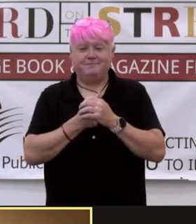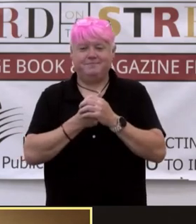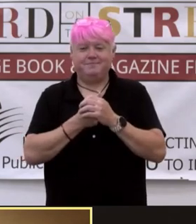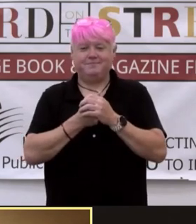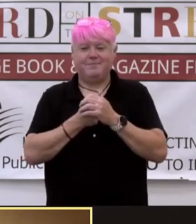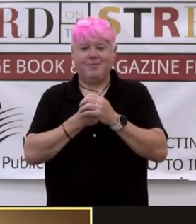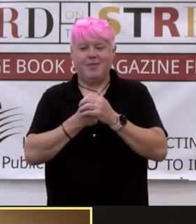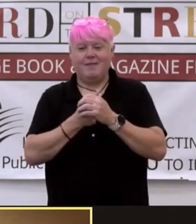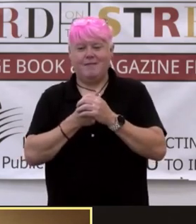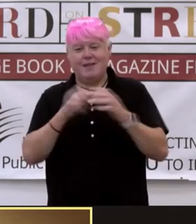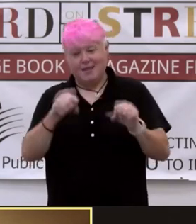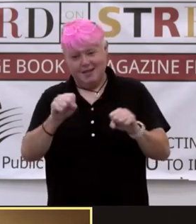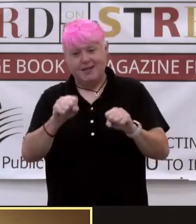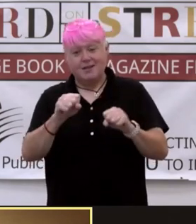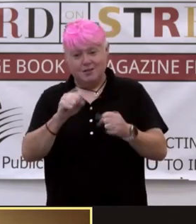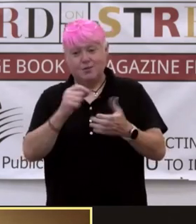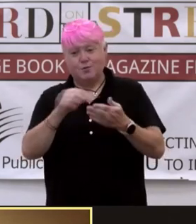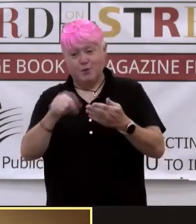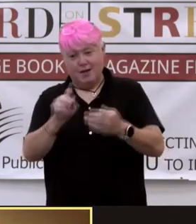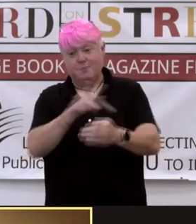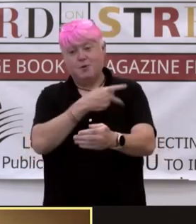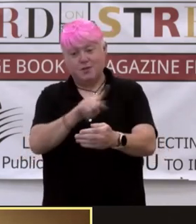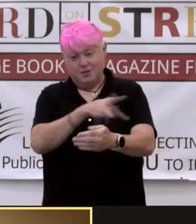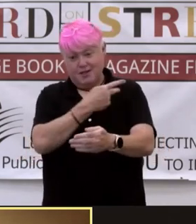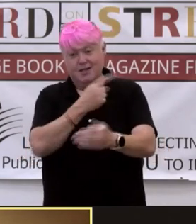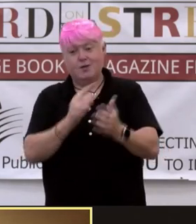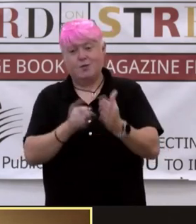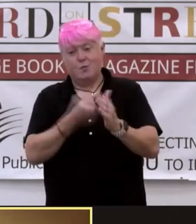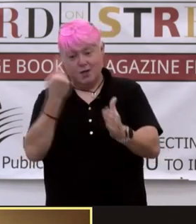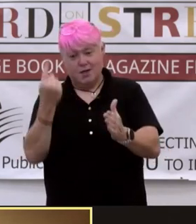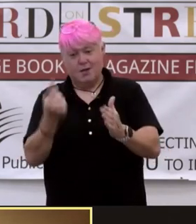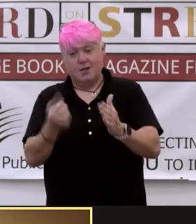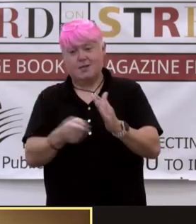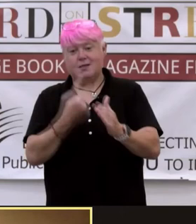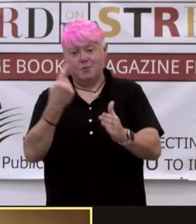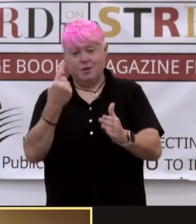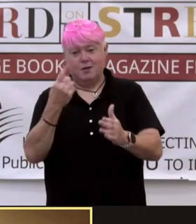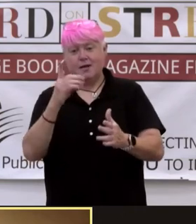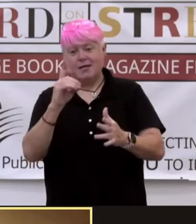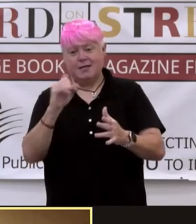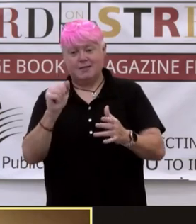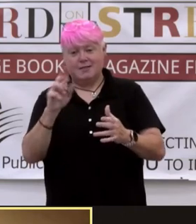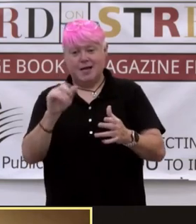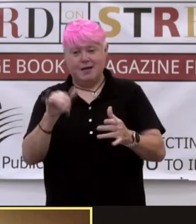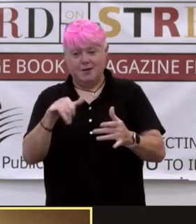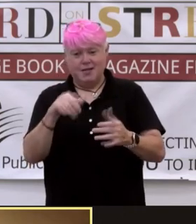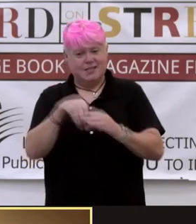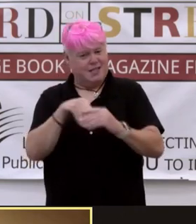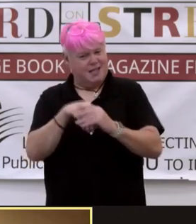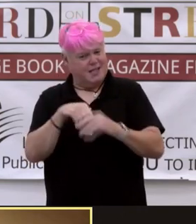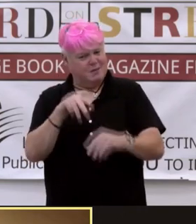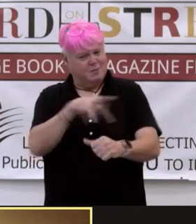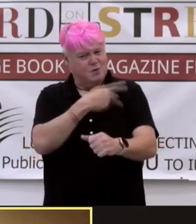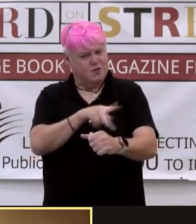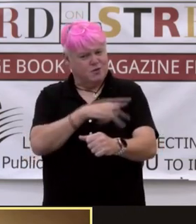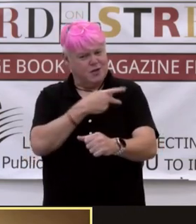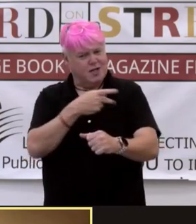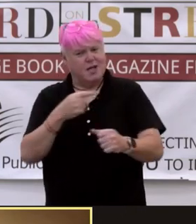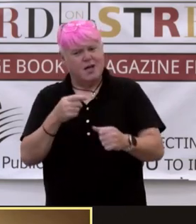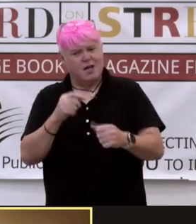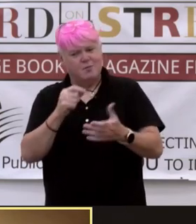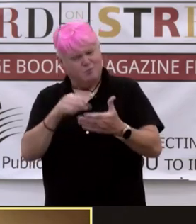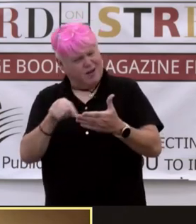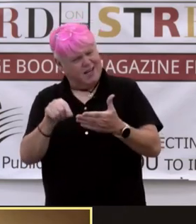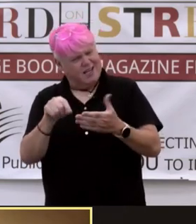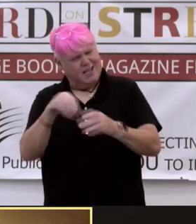So, yeah, I do write poetry once in a while. Actually, my diaries are in poetry and I don't know why I used to do them. I used to write journals and I would write it in poetry. But now